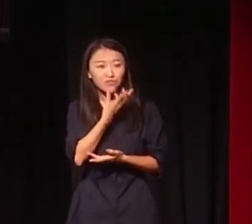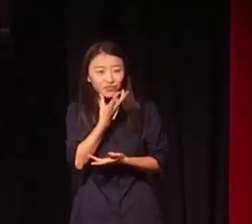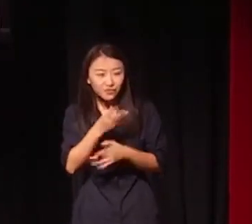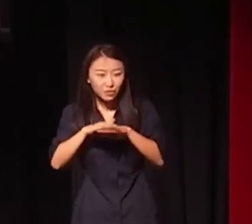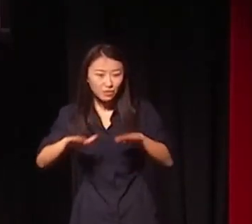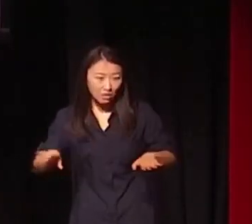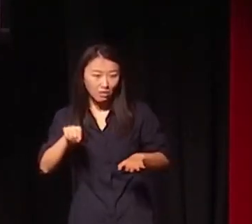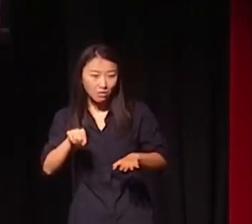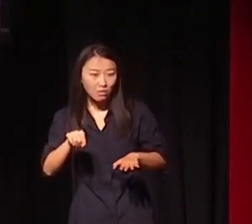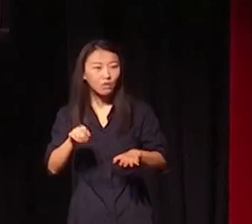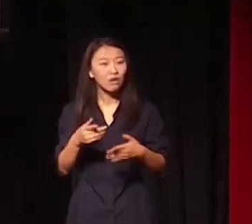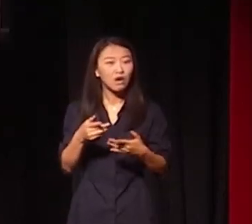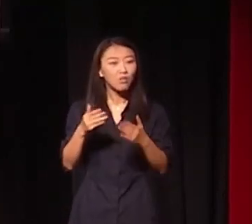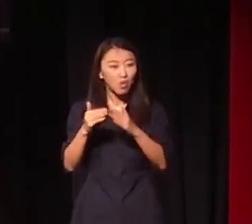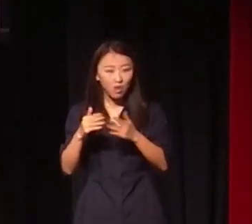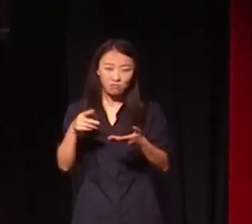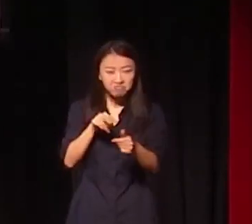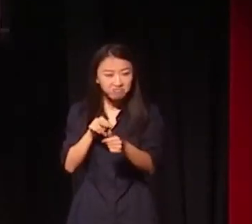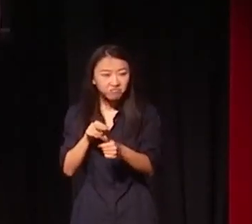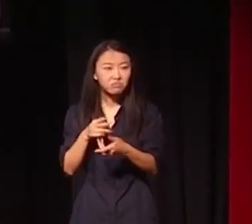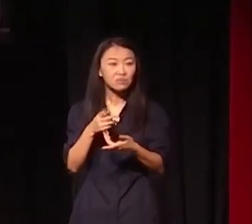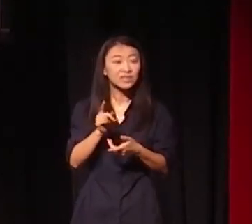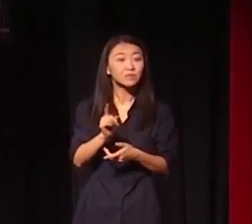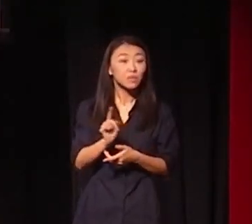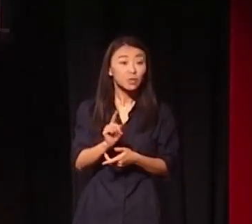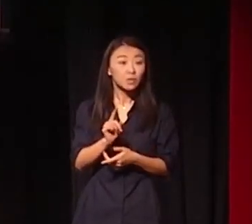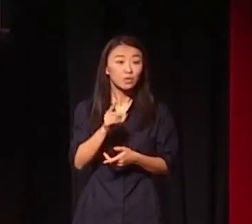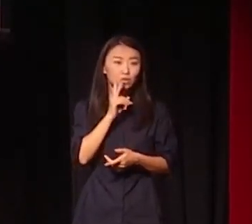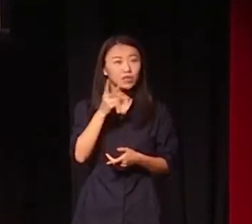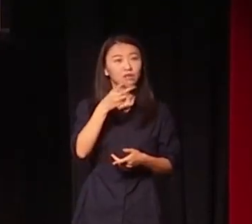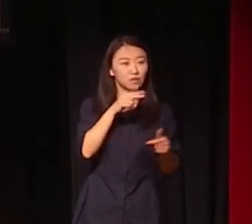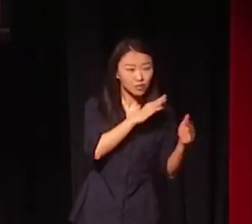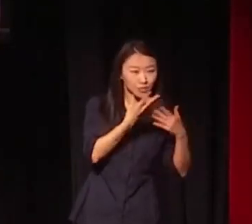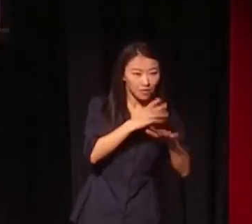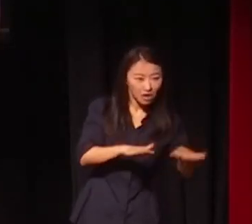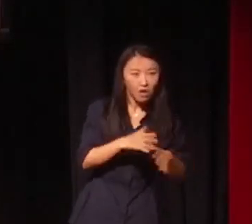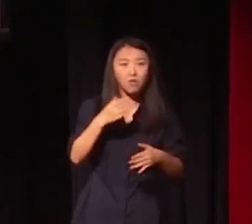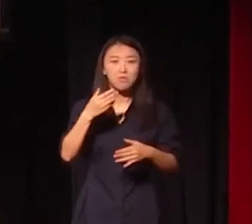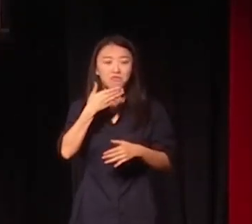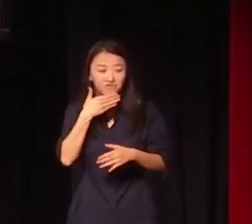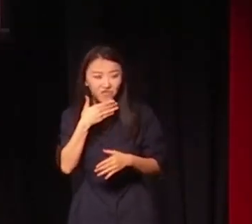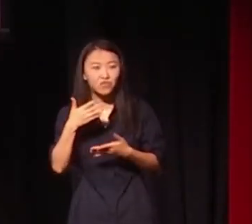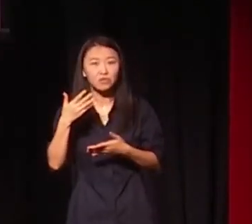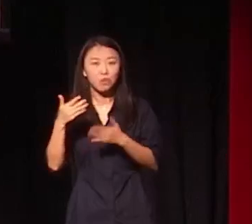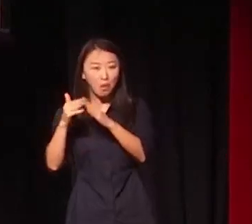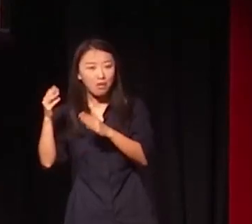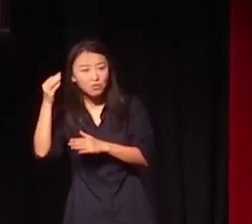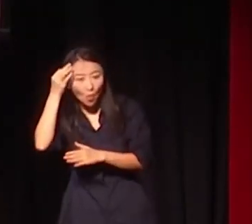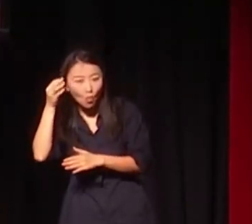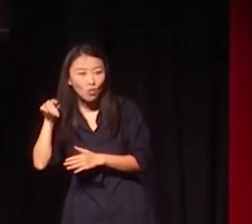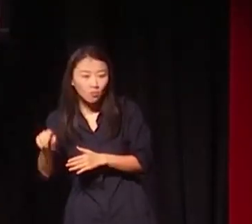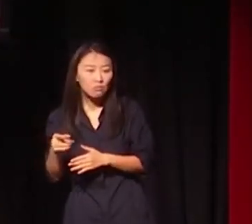So the interpreting or the mediation that's done by children and young people for family members. And